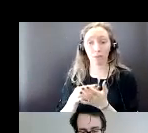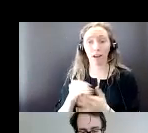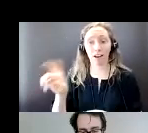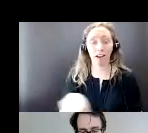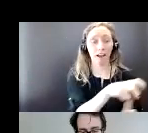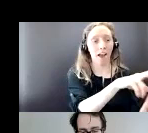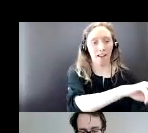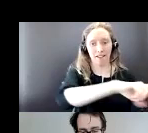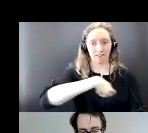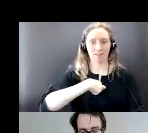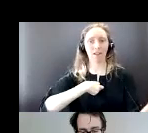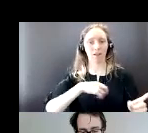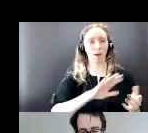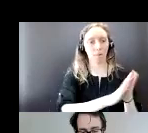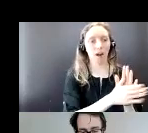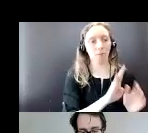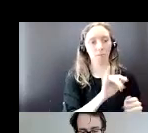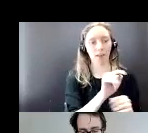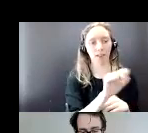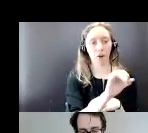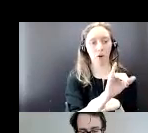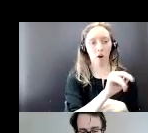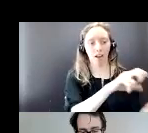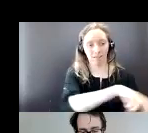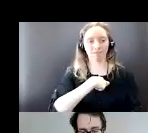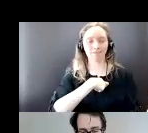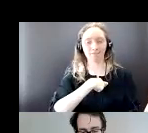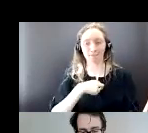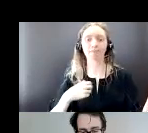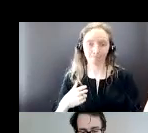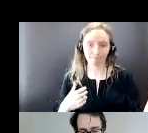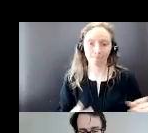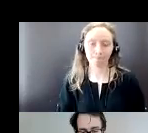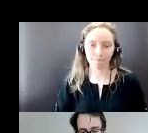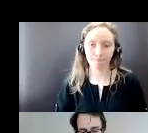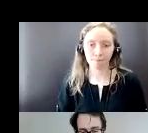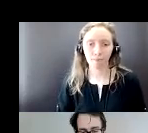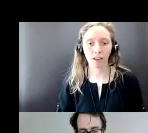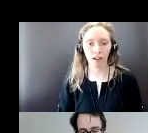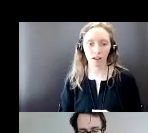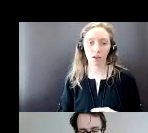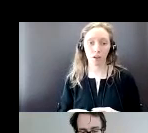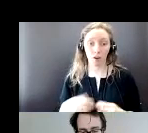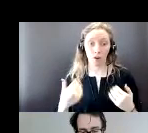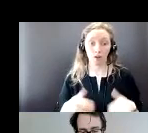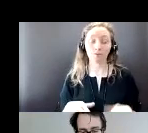by Bitcoin. So always do your research with this as well. Be mindful of where you post your